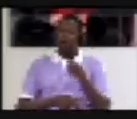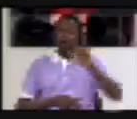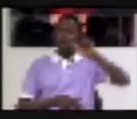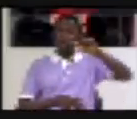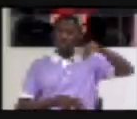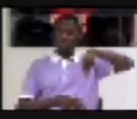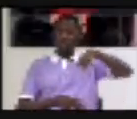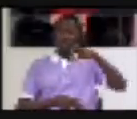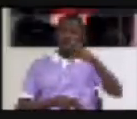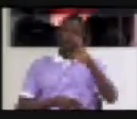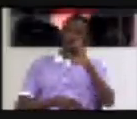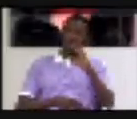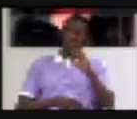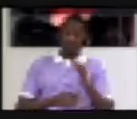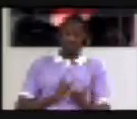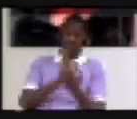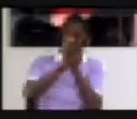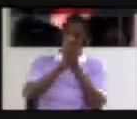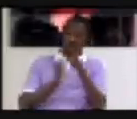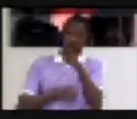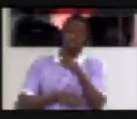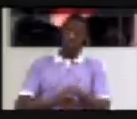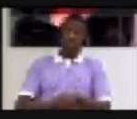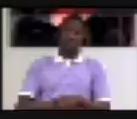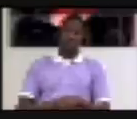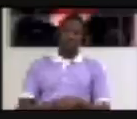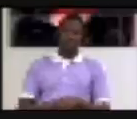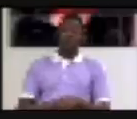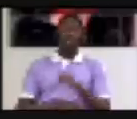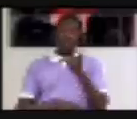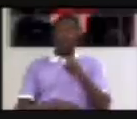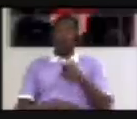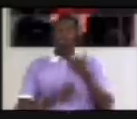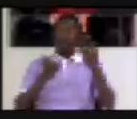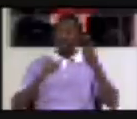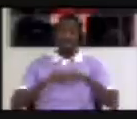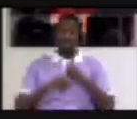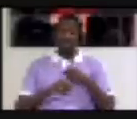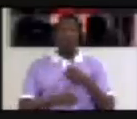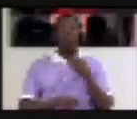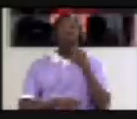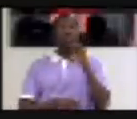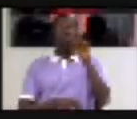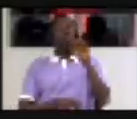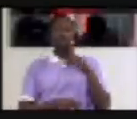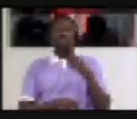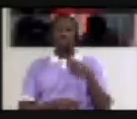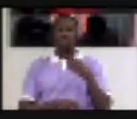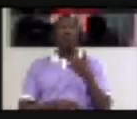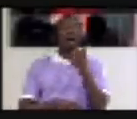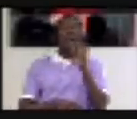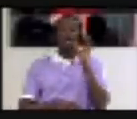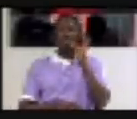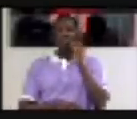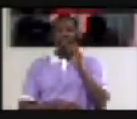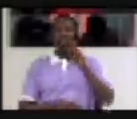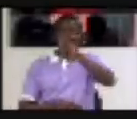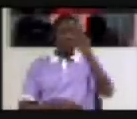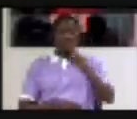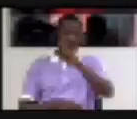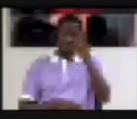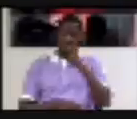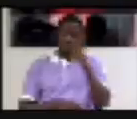Yes, on several occasions I have been called at the NIA for questioning and trying to convince me that the way I am going is not the right